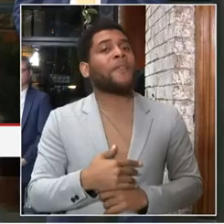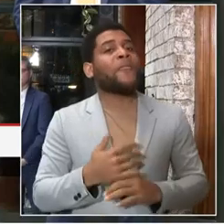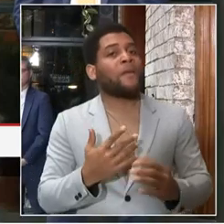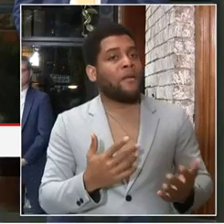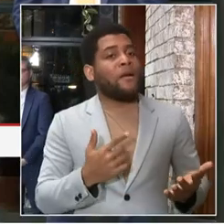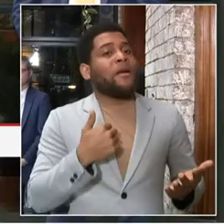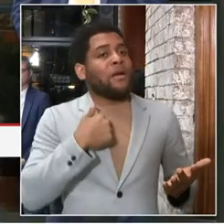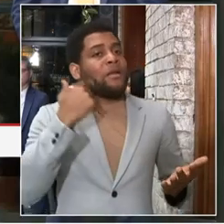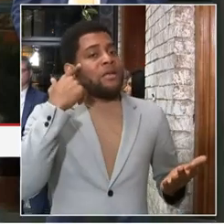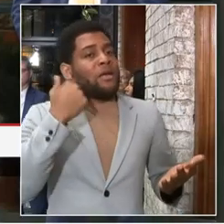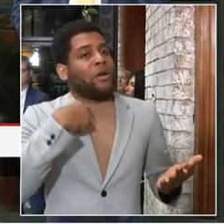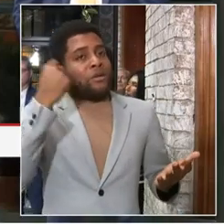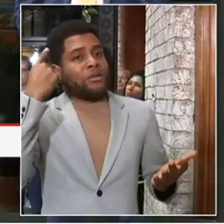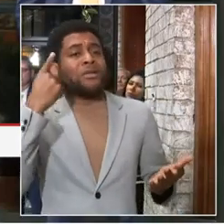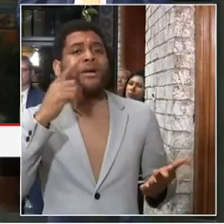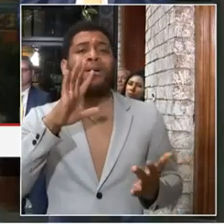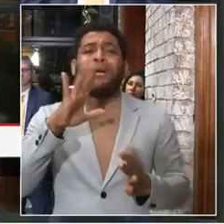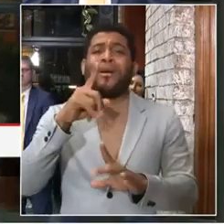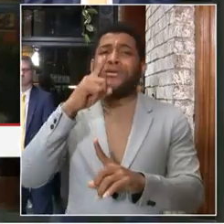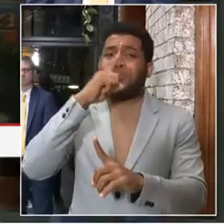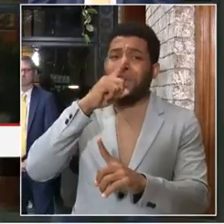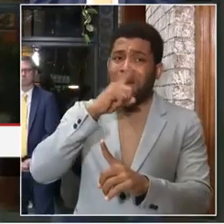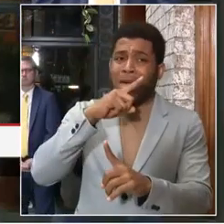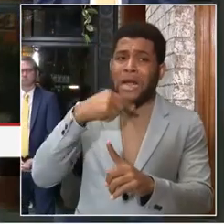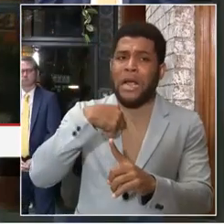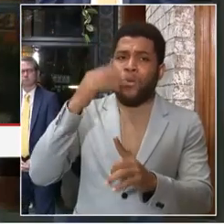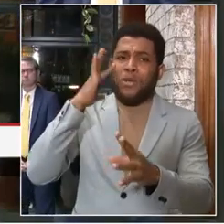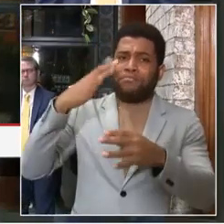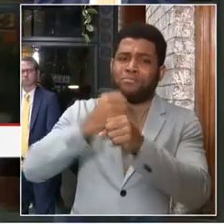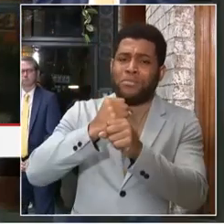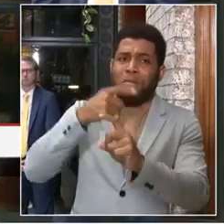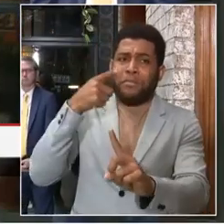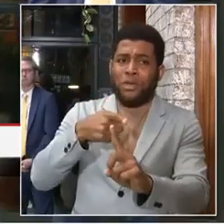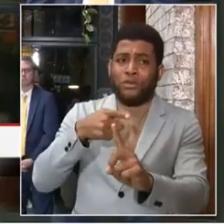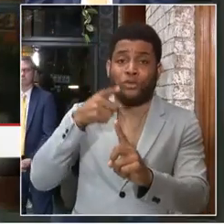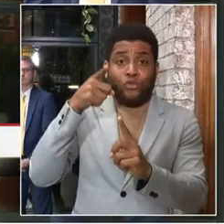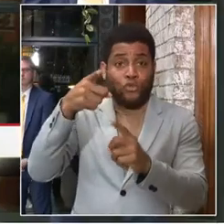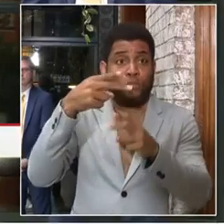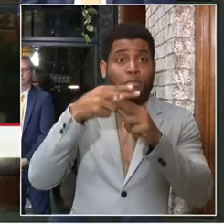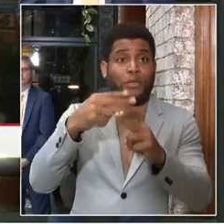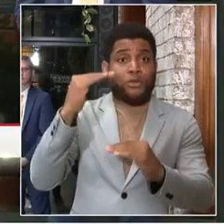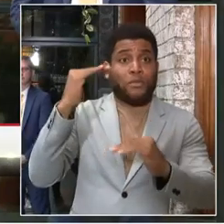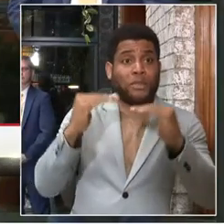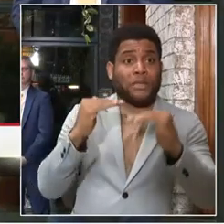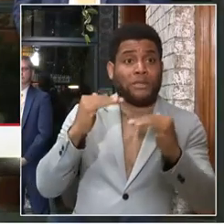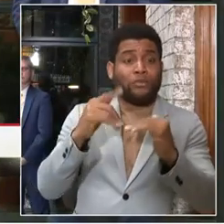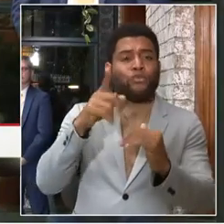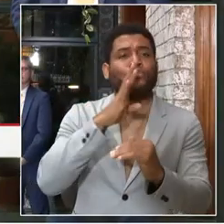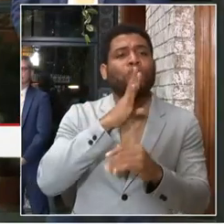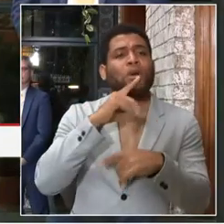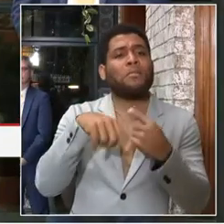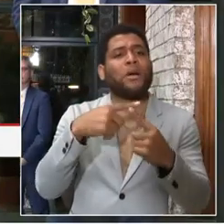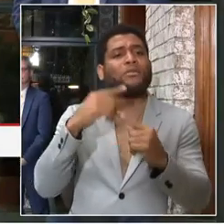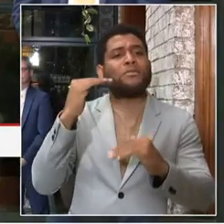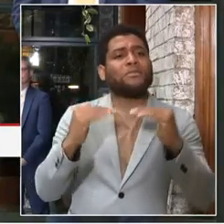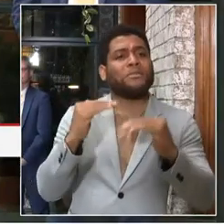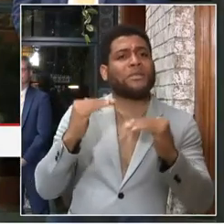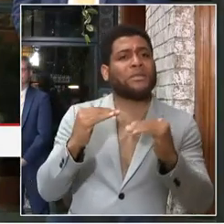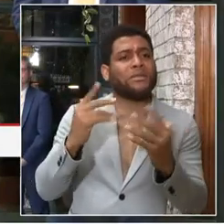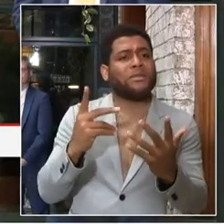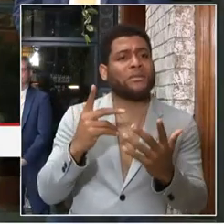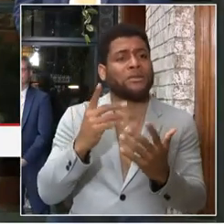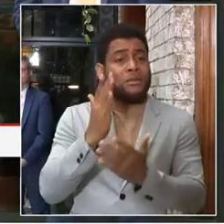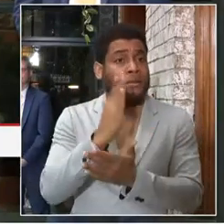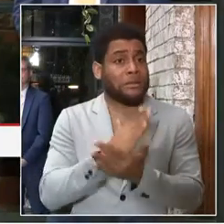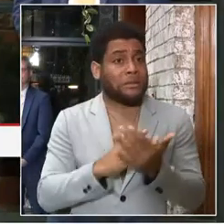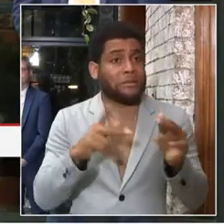you just, okay. You mentioned balance. Yes. You talked about balance, but there are people who